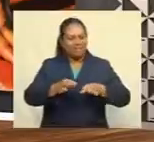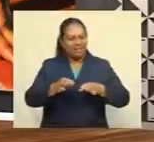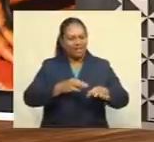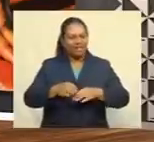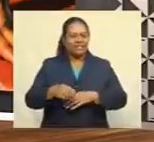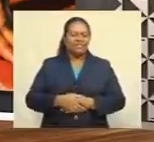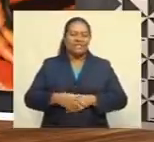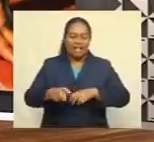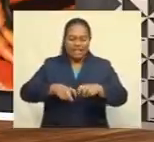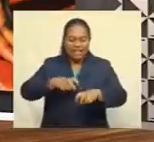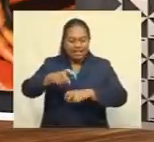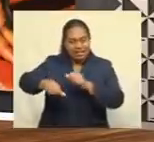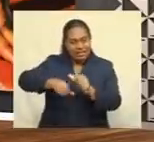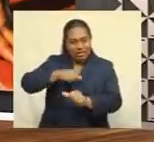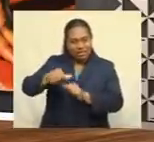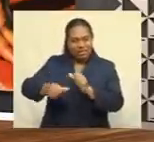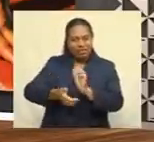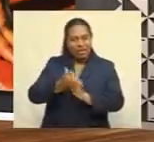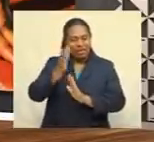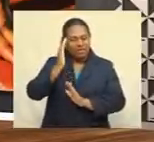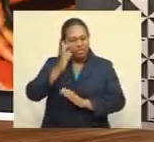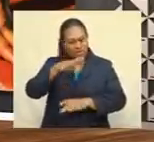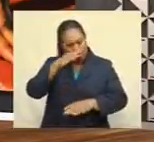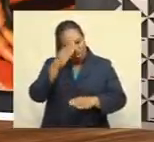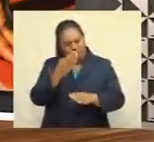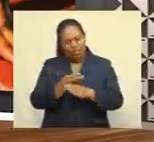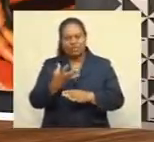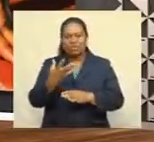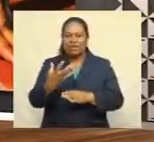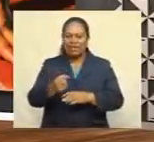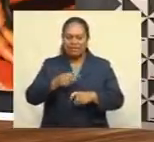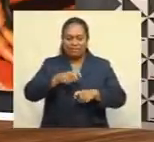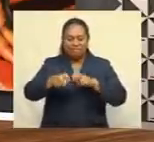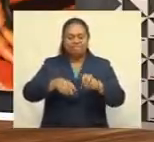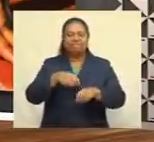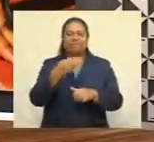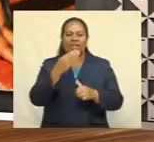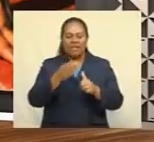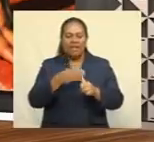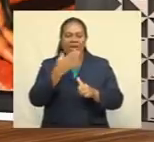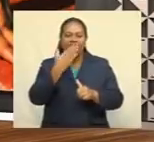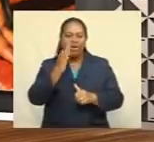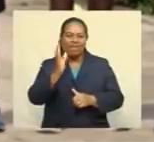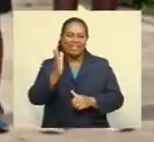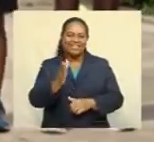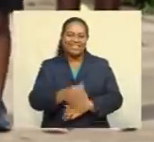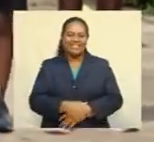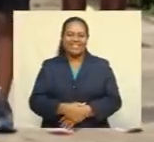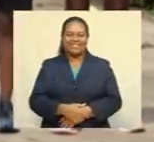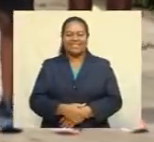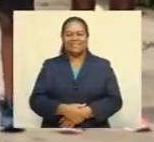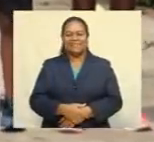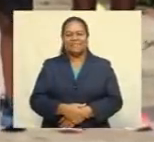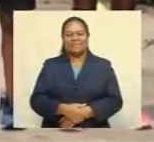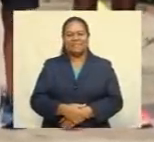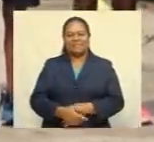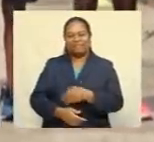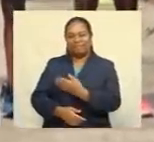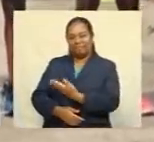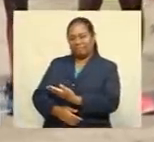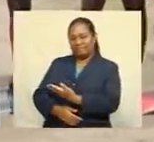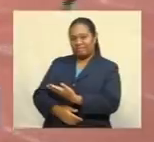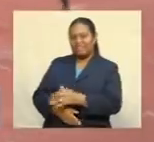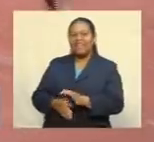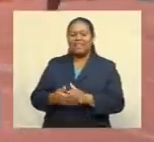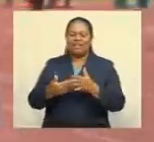Schools Athletics Association is hoping to have the Fiji finals in August. Aquila Dama with the details. These athletes will now have to